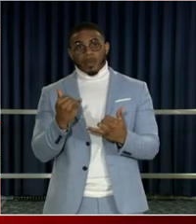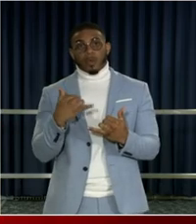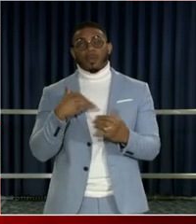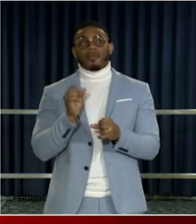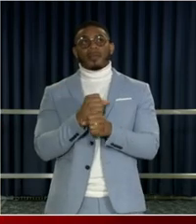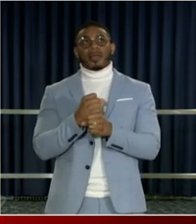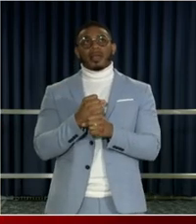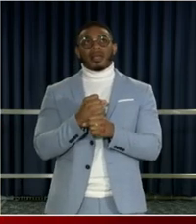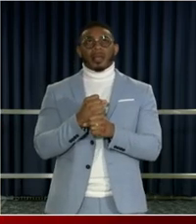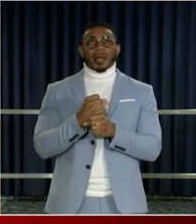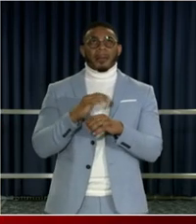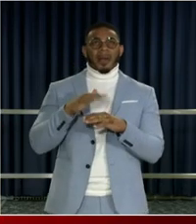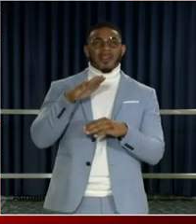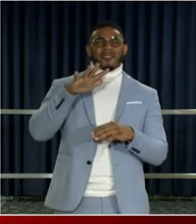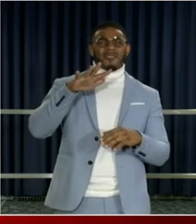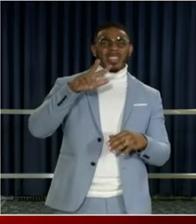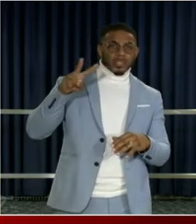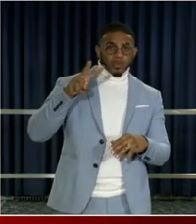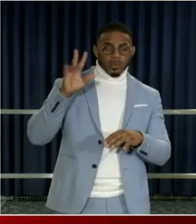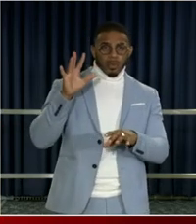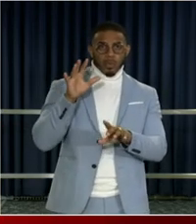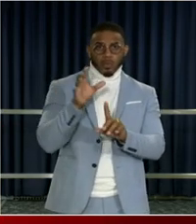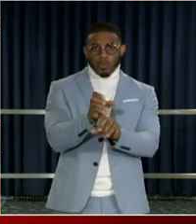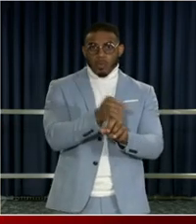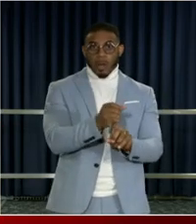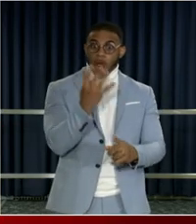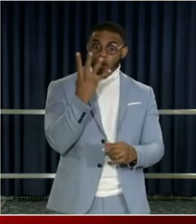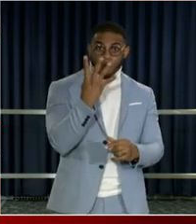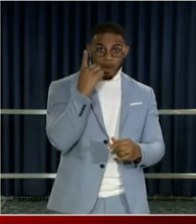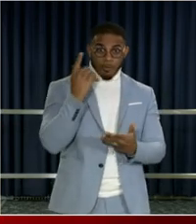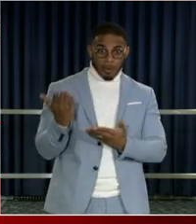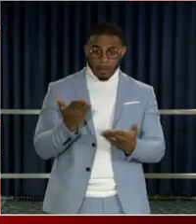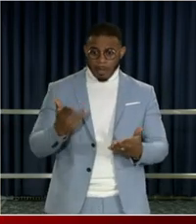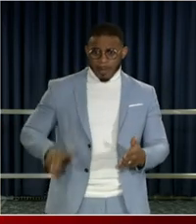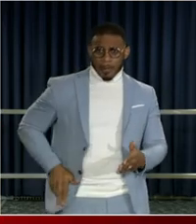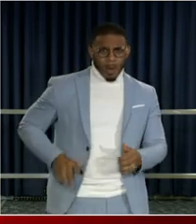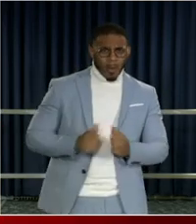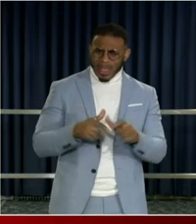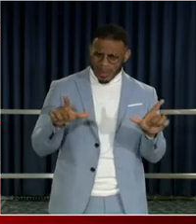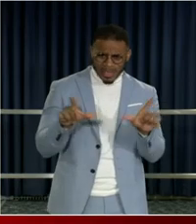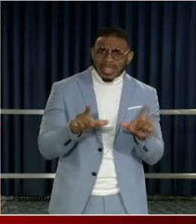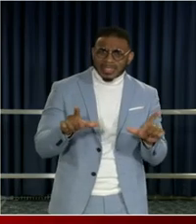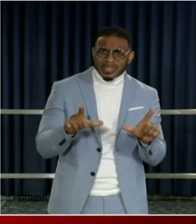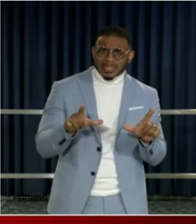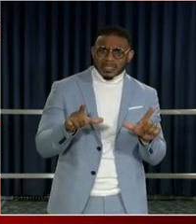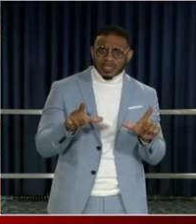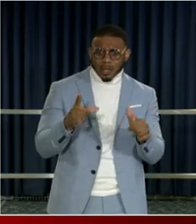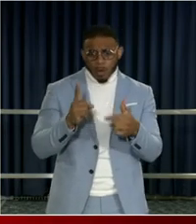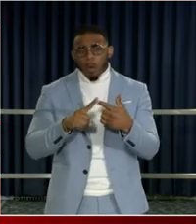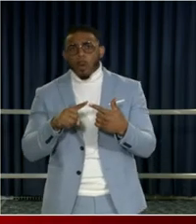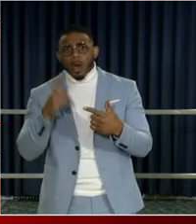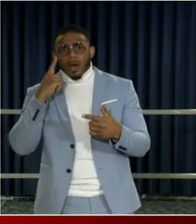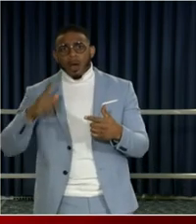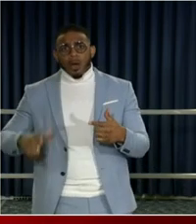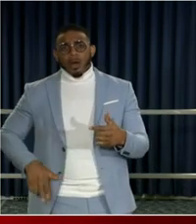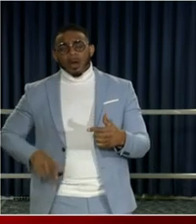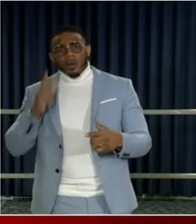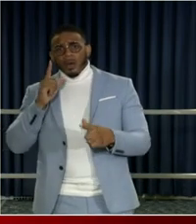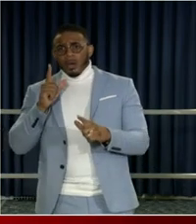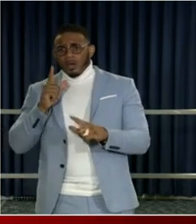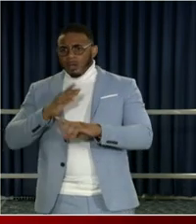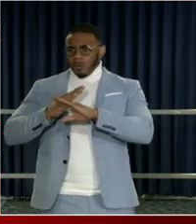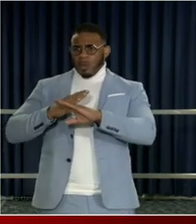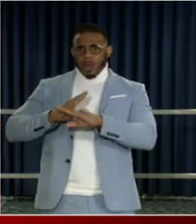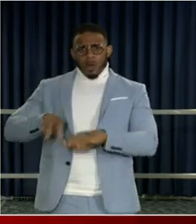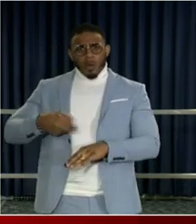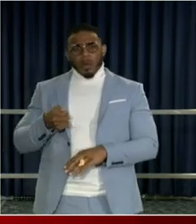have made in excess of 52 arrests, 4 arrests for carrying pistols without licenses, 1 arrest for possession of prohibited